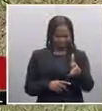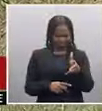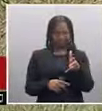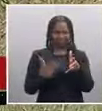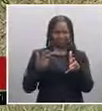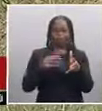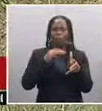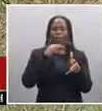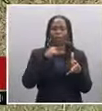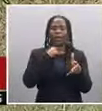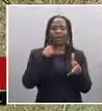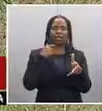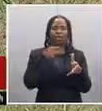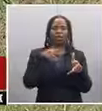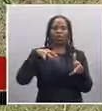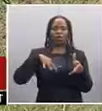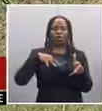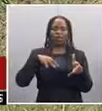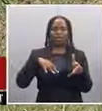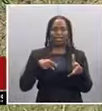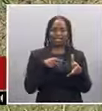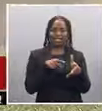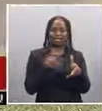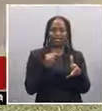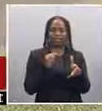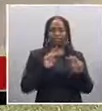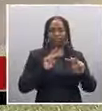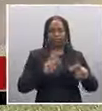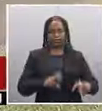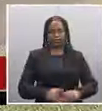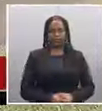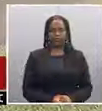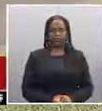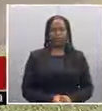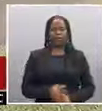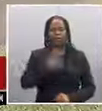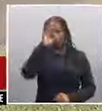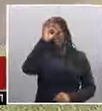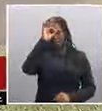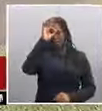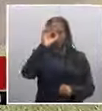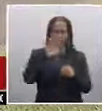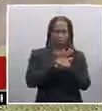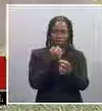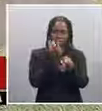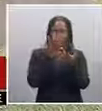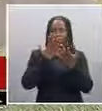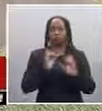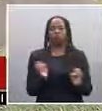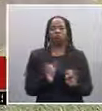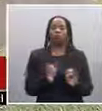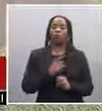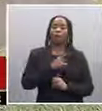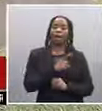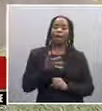who killed Sadia remains crucial. Police are not giving us too many details just yet. They say they want